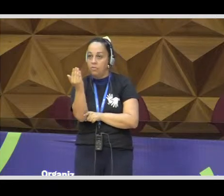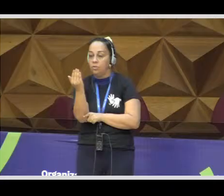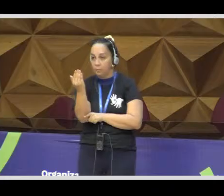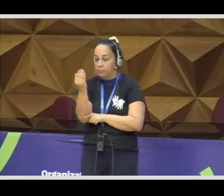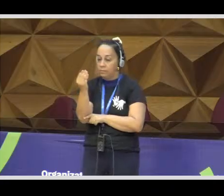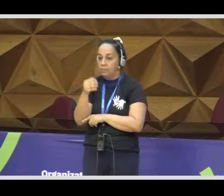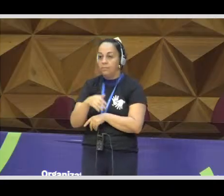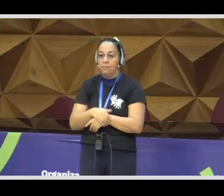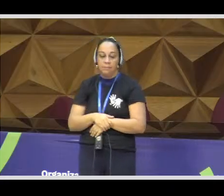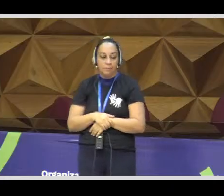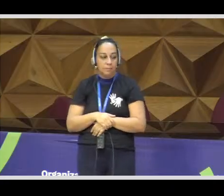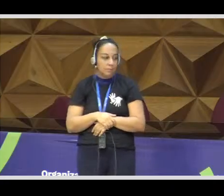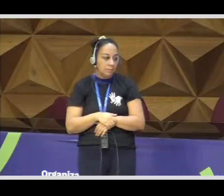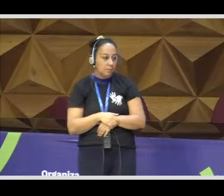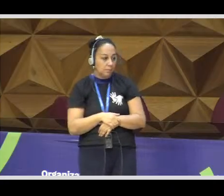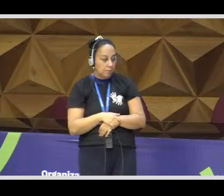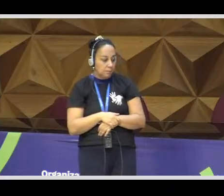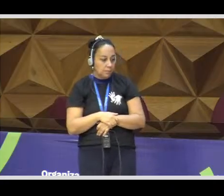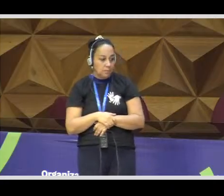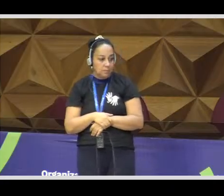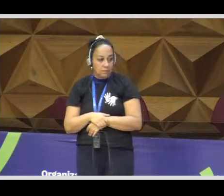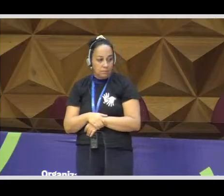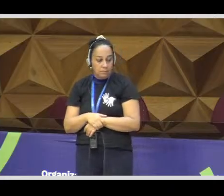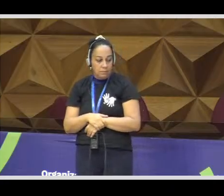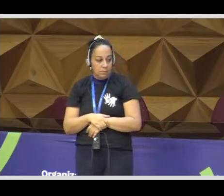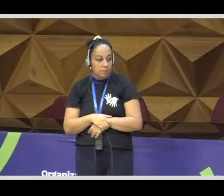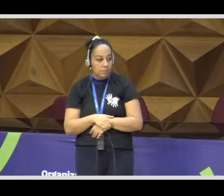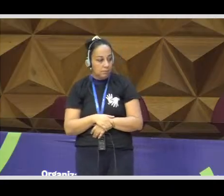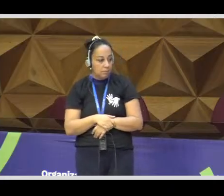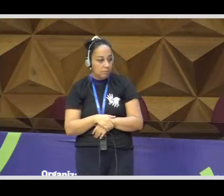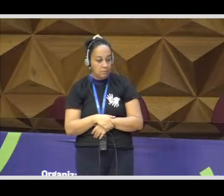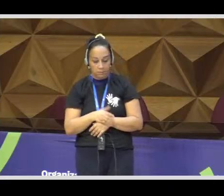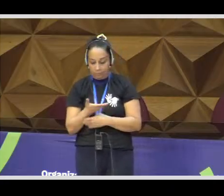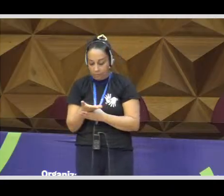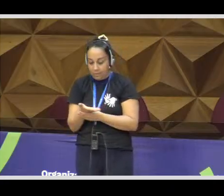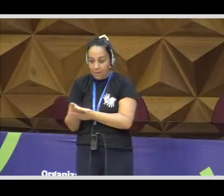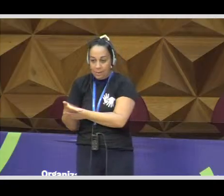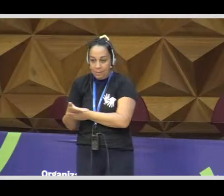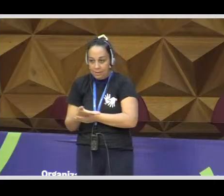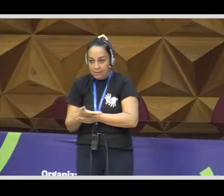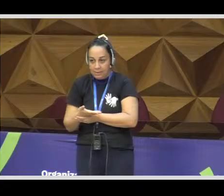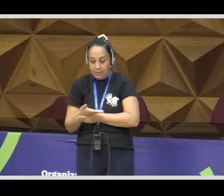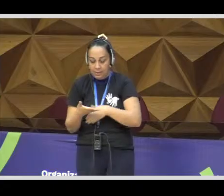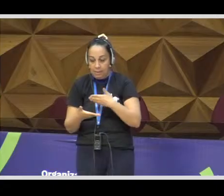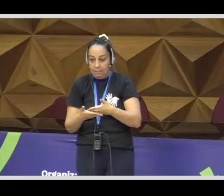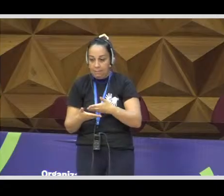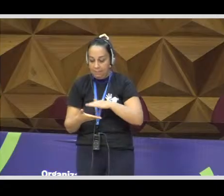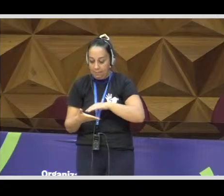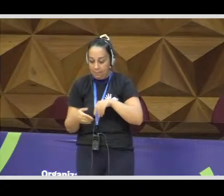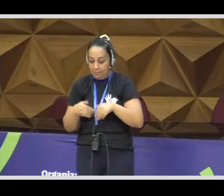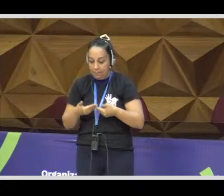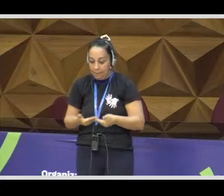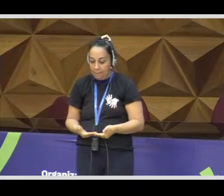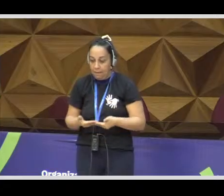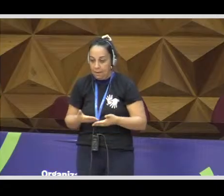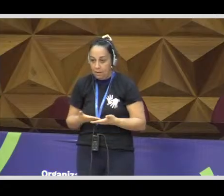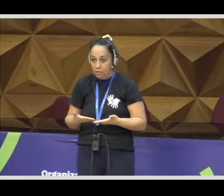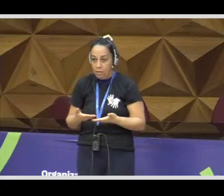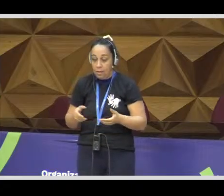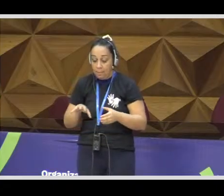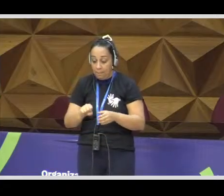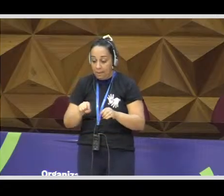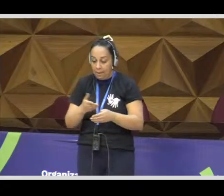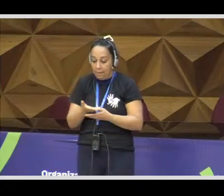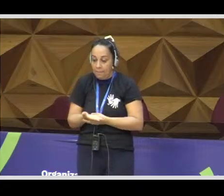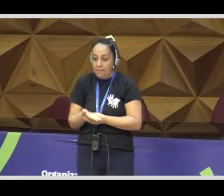You can see the tray table 1 is in C. Then we rotate the tray table up a bit to D. So again, your physical hand is in the